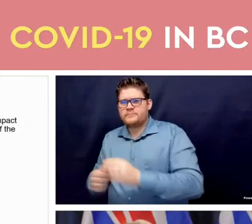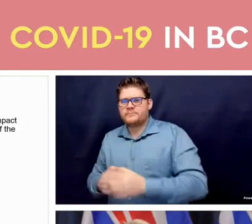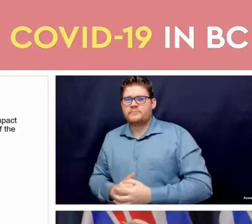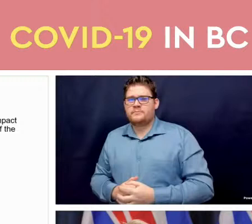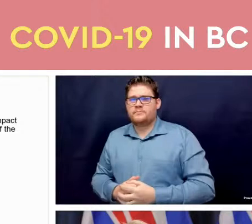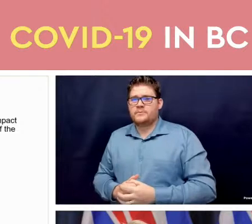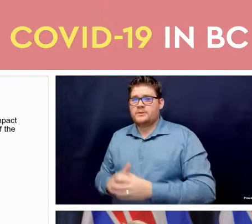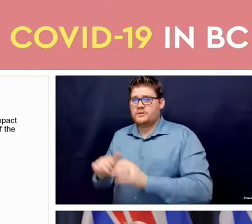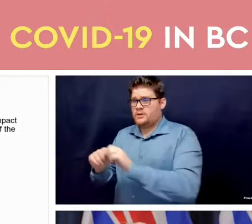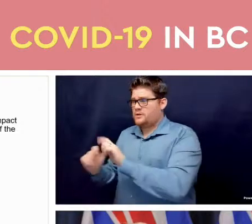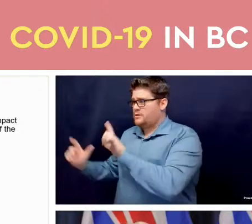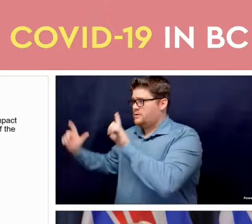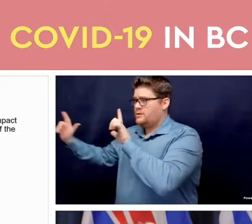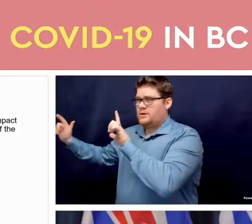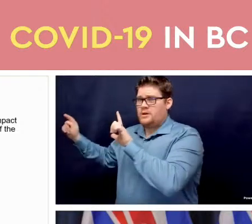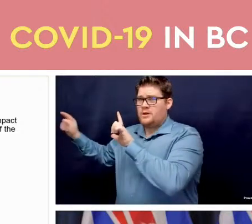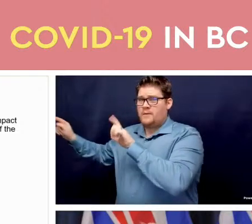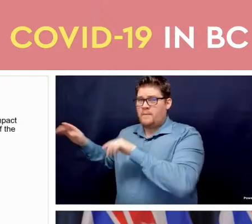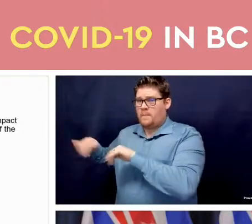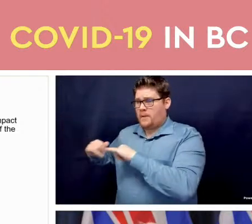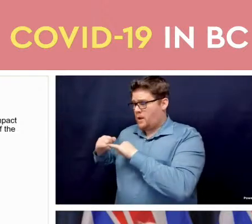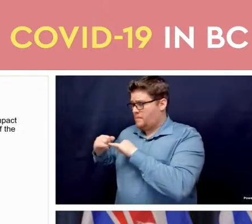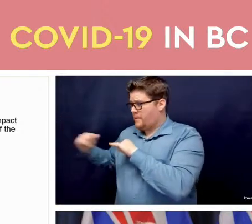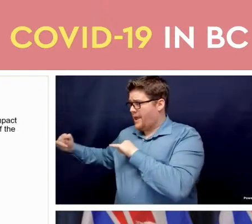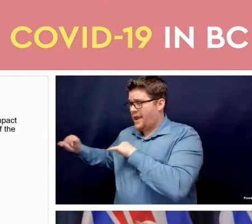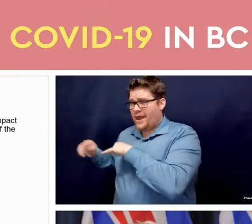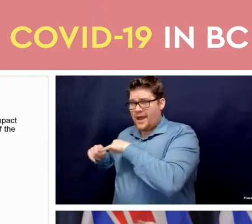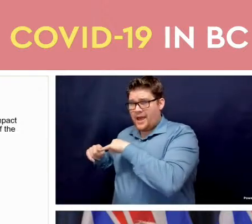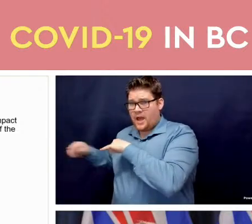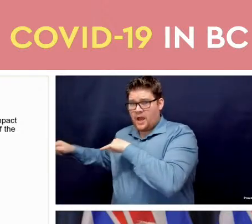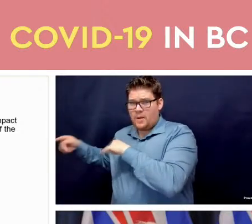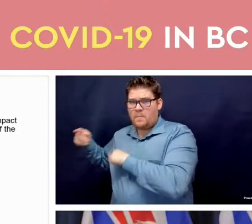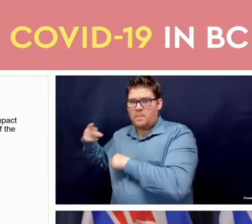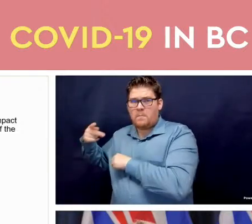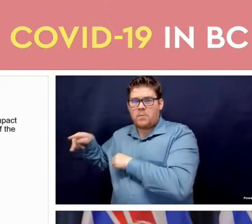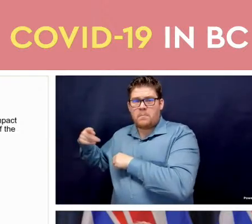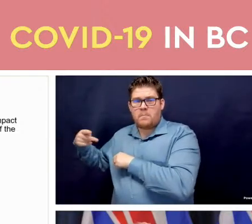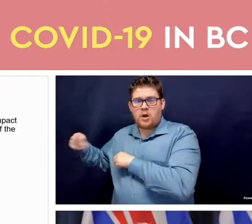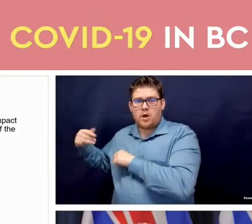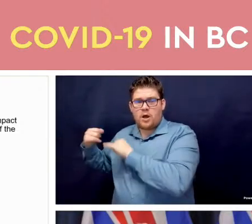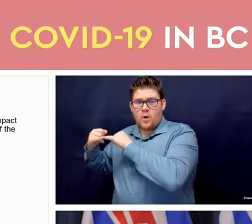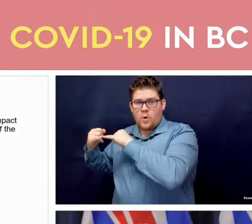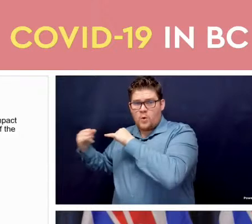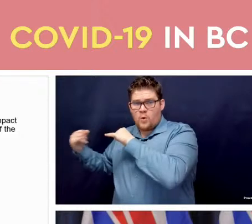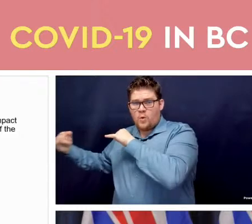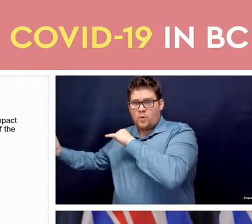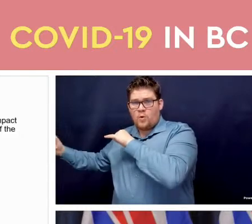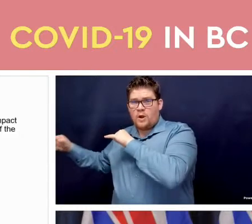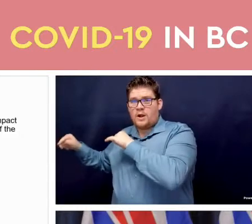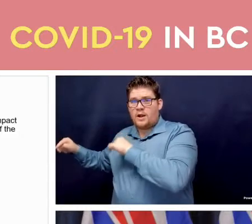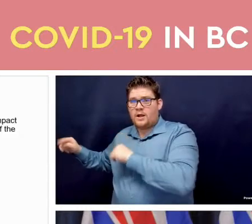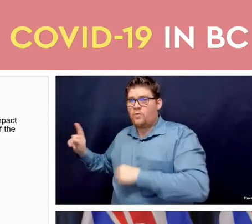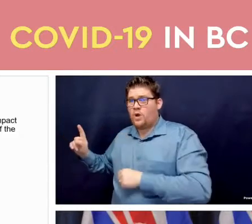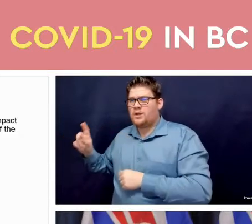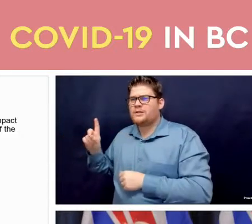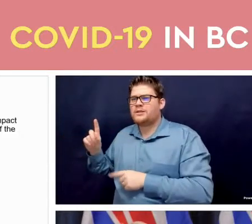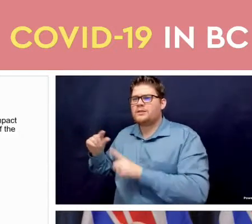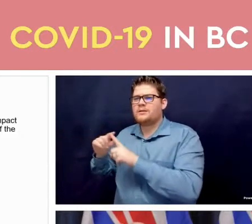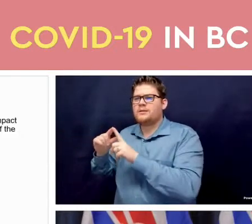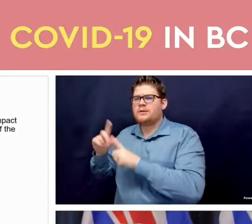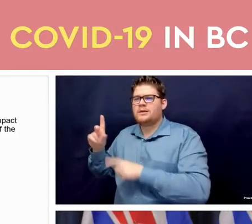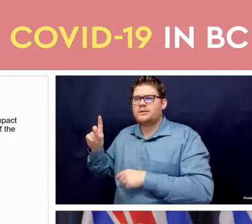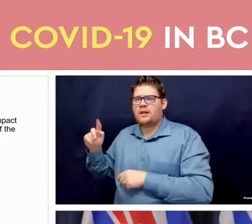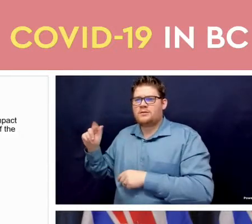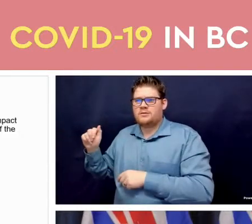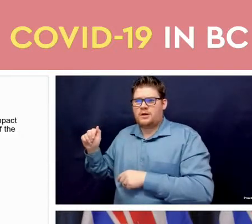is it takes into account Delta, the fact that we're still seeing people hospitalized with Delta. The green line is